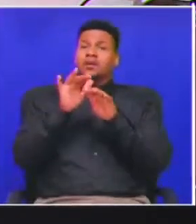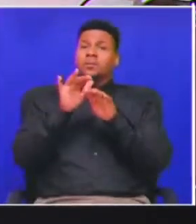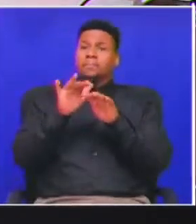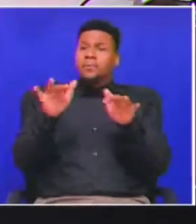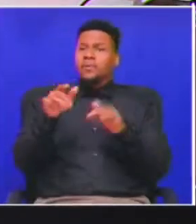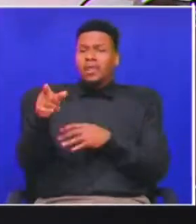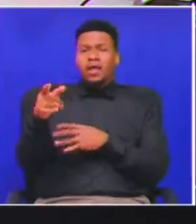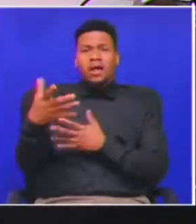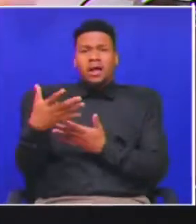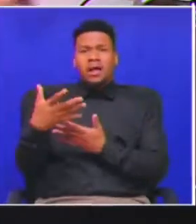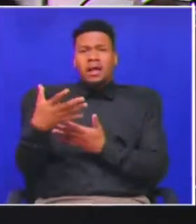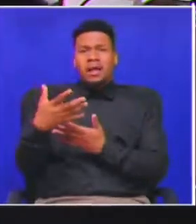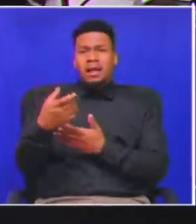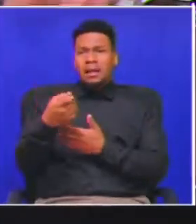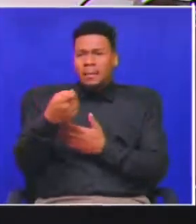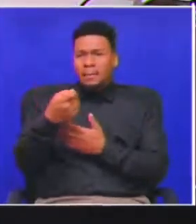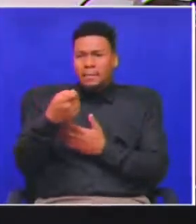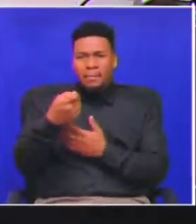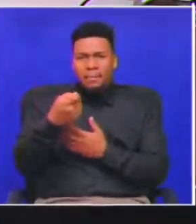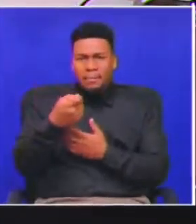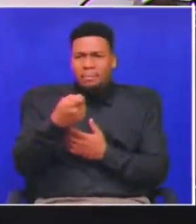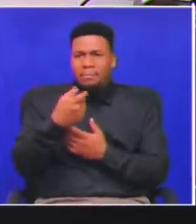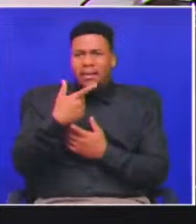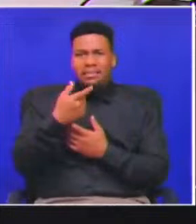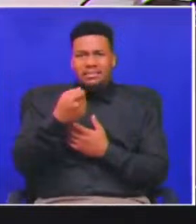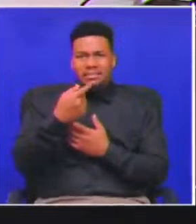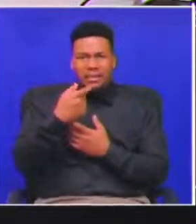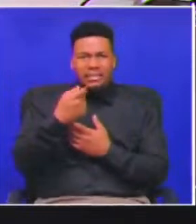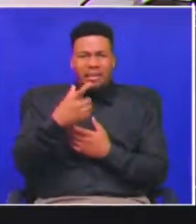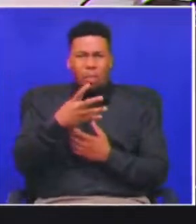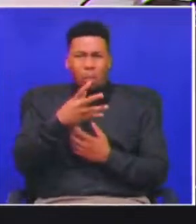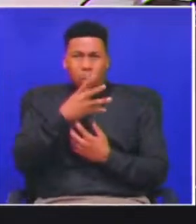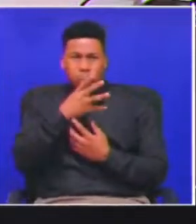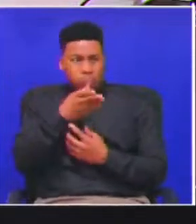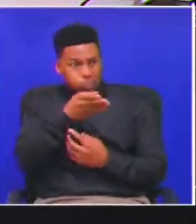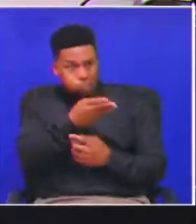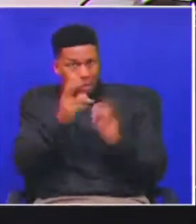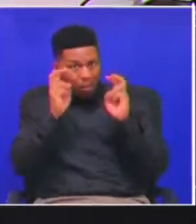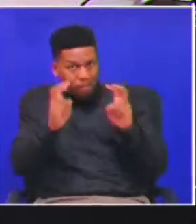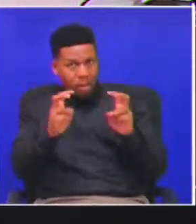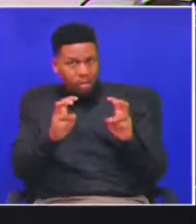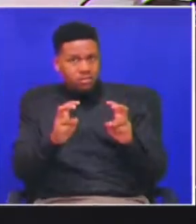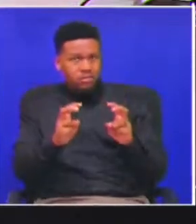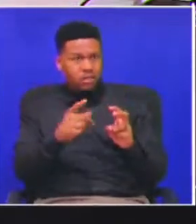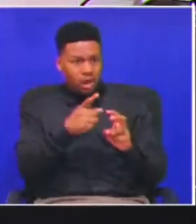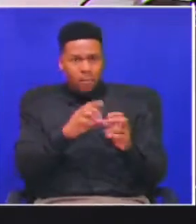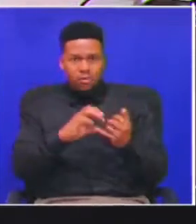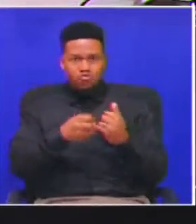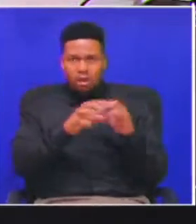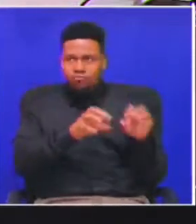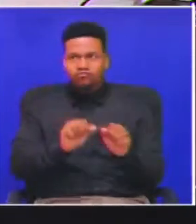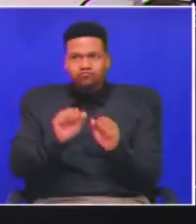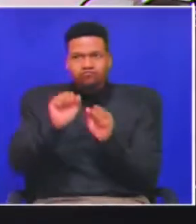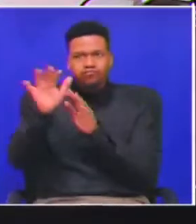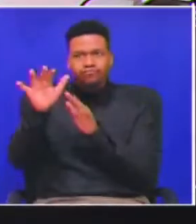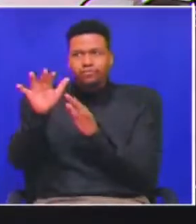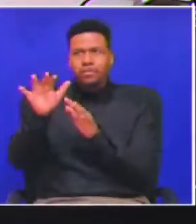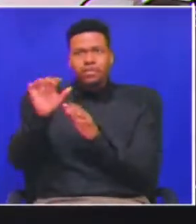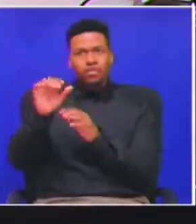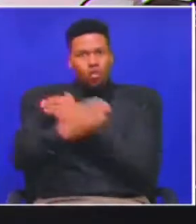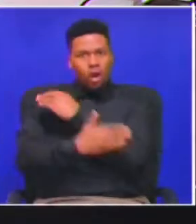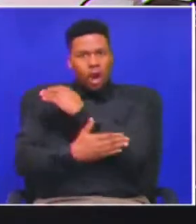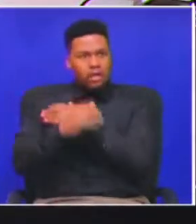medicines which they were taking to their various countries. And a number of these people were not documented. So